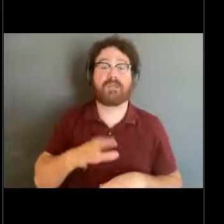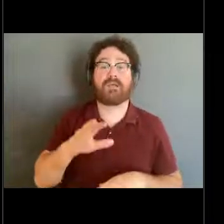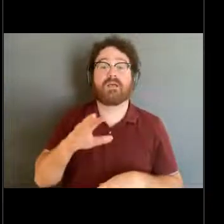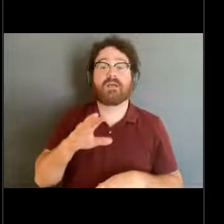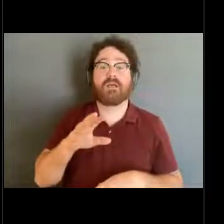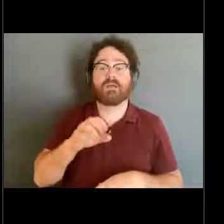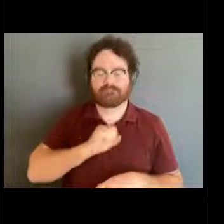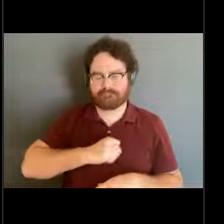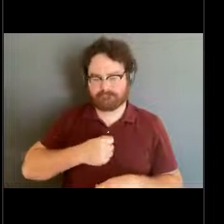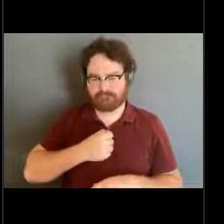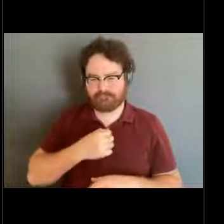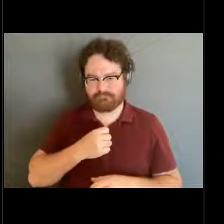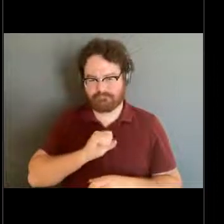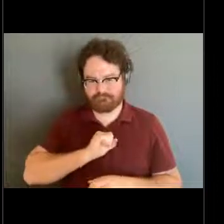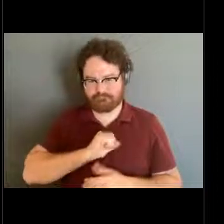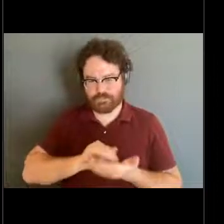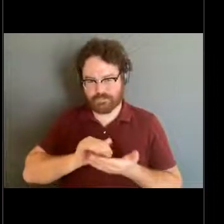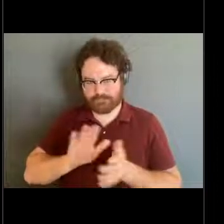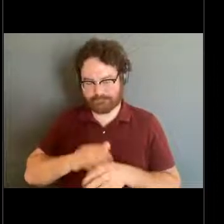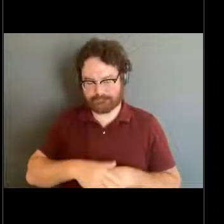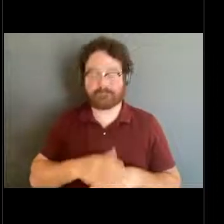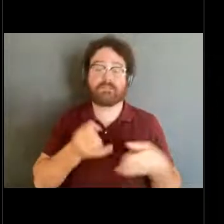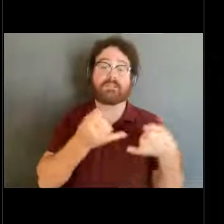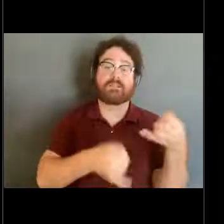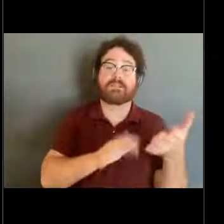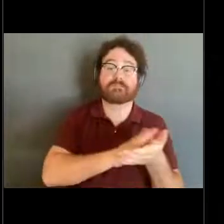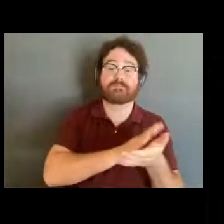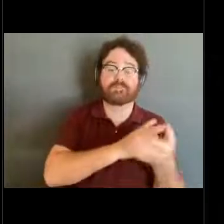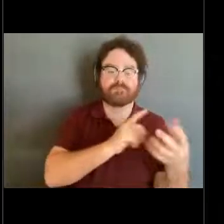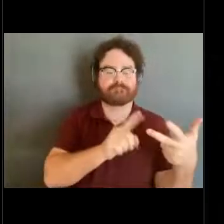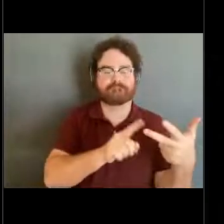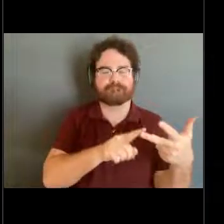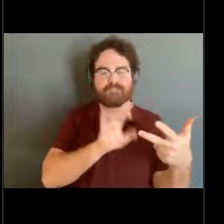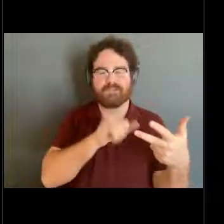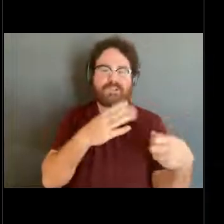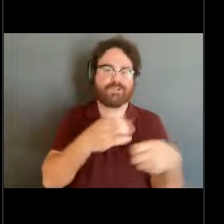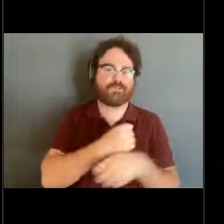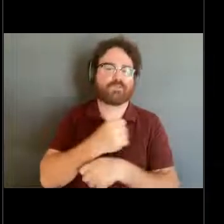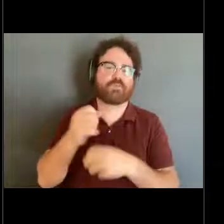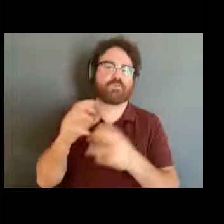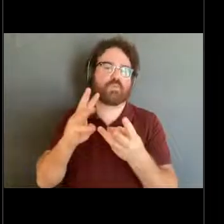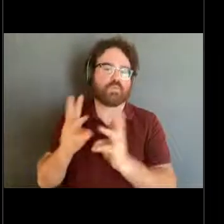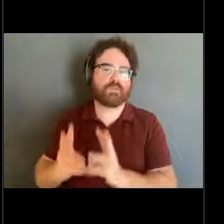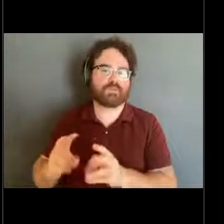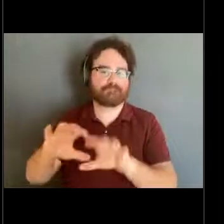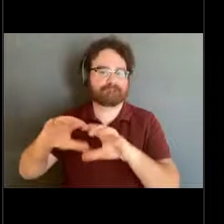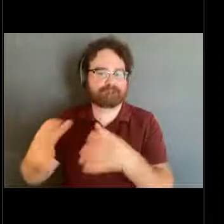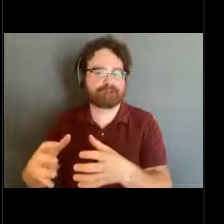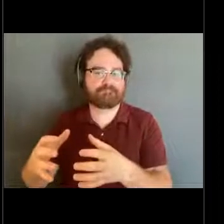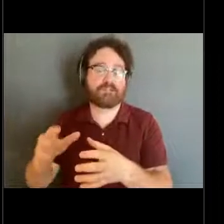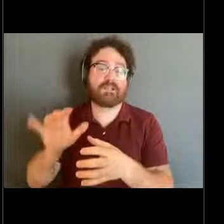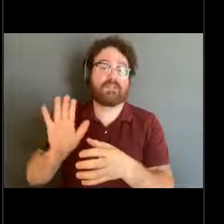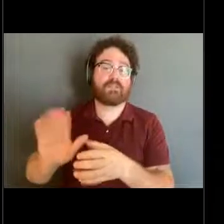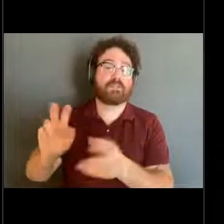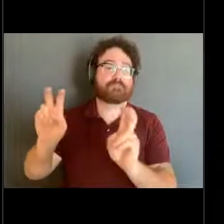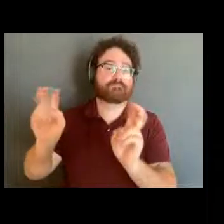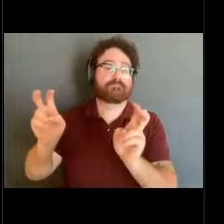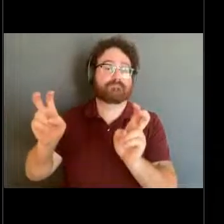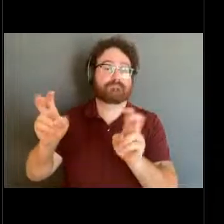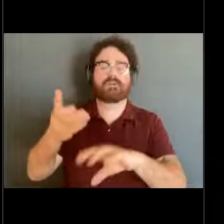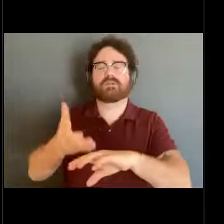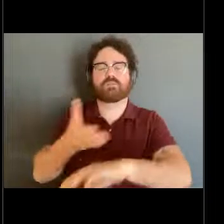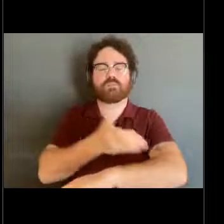Excuse me. Our last paper is the winner of the weather category. The research paper is titled Improvements